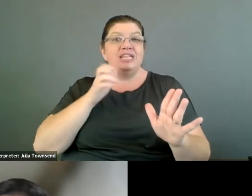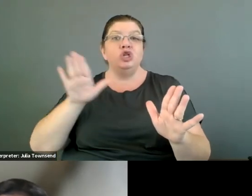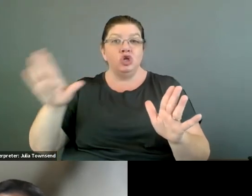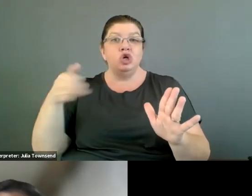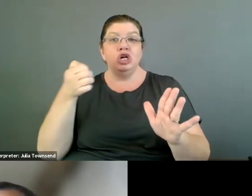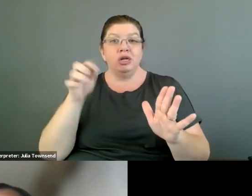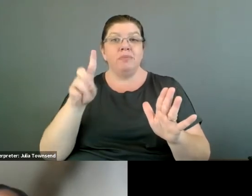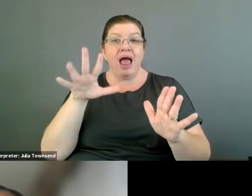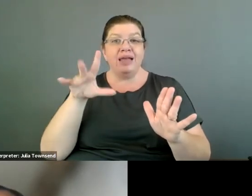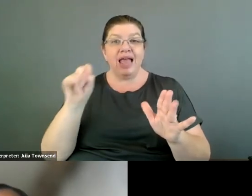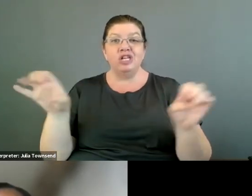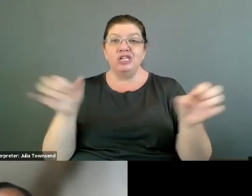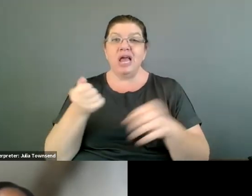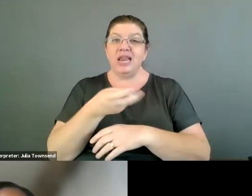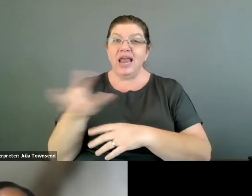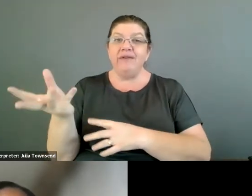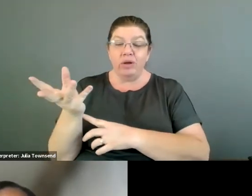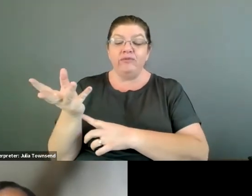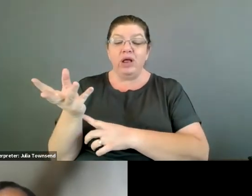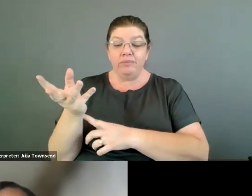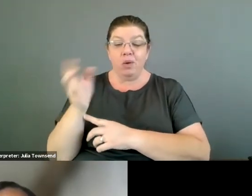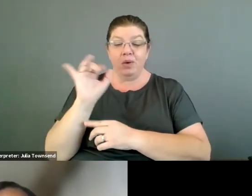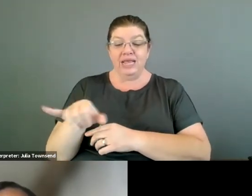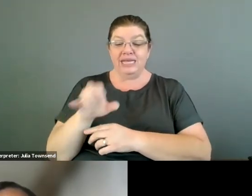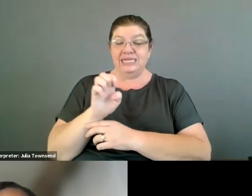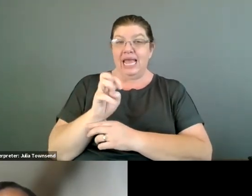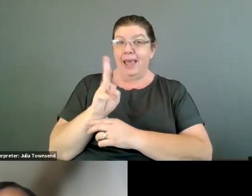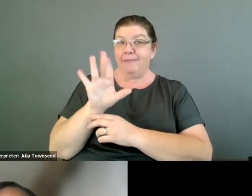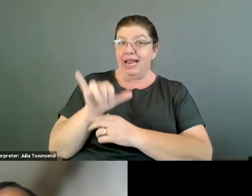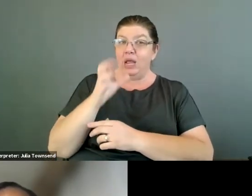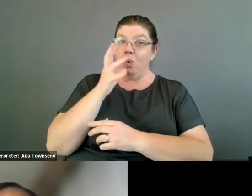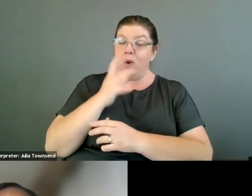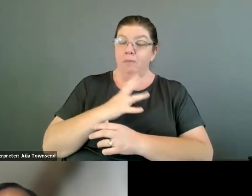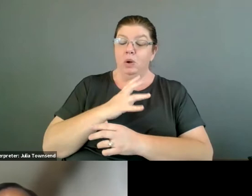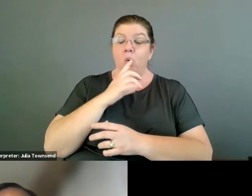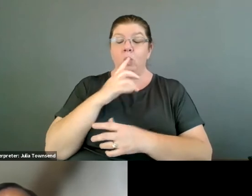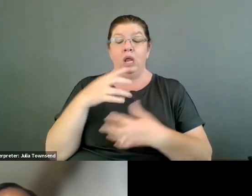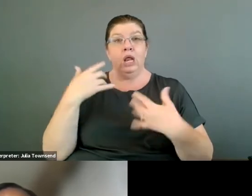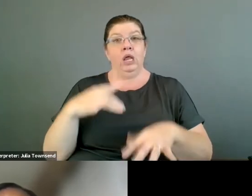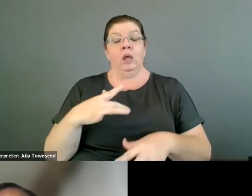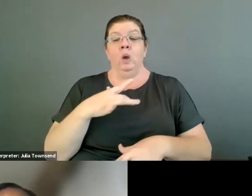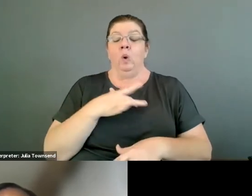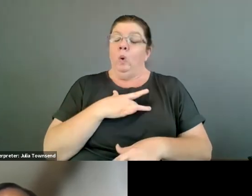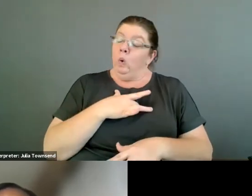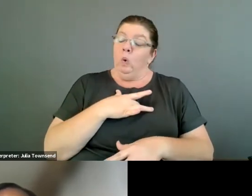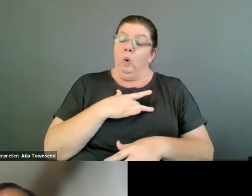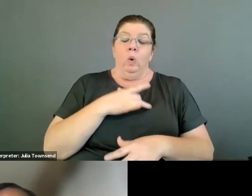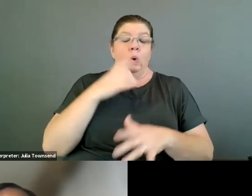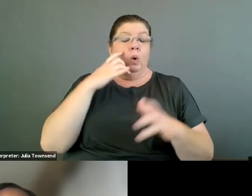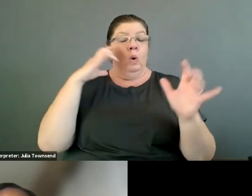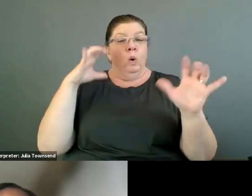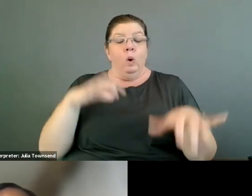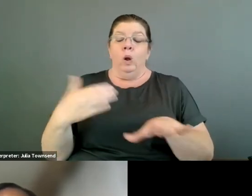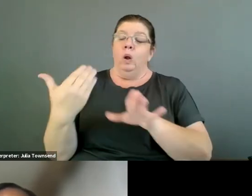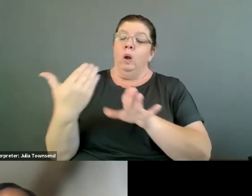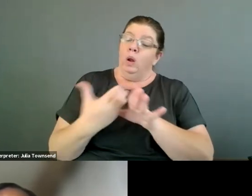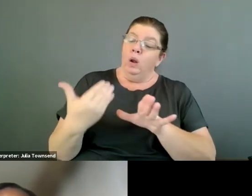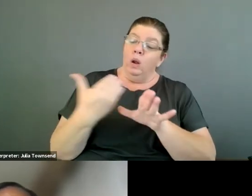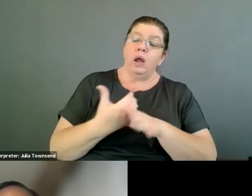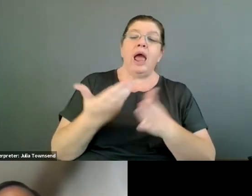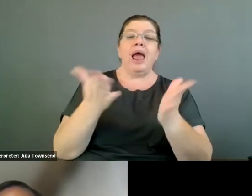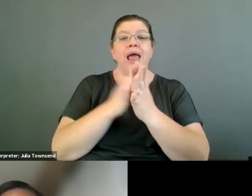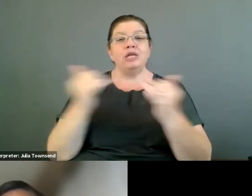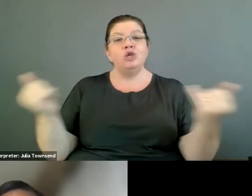podcast, she's done a number of them with this Emily woman, and it's deeply troubling. I invite all of you to explore this for